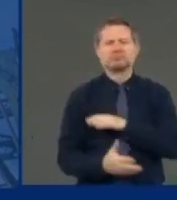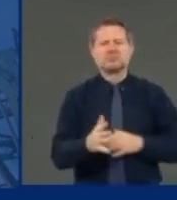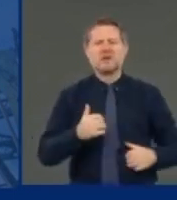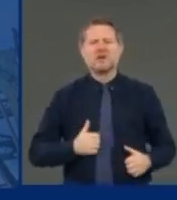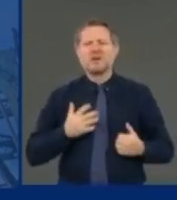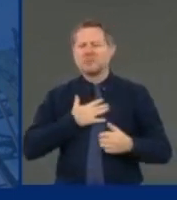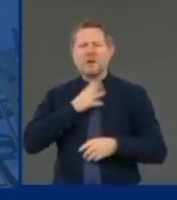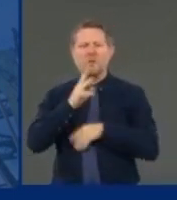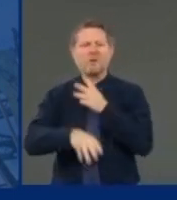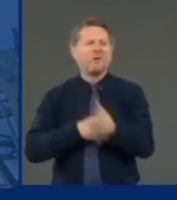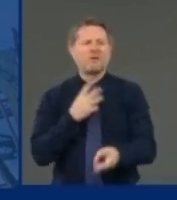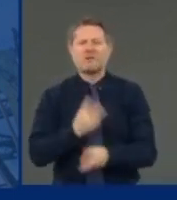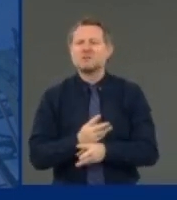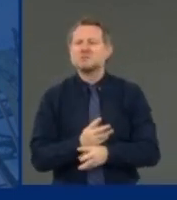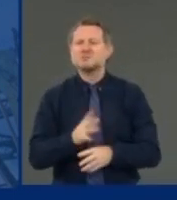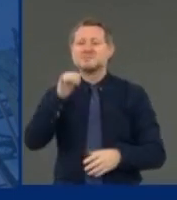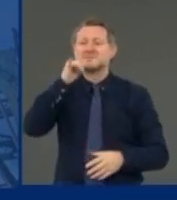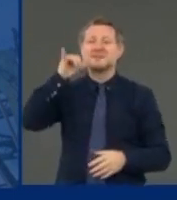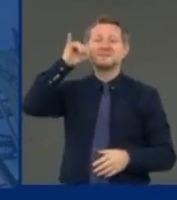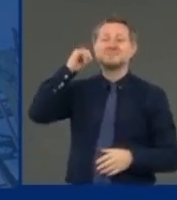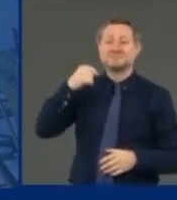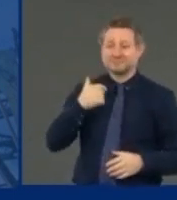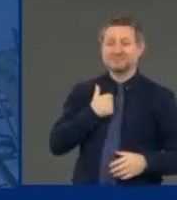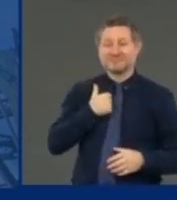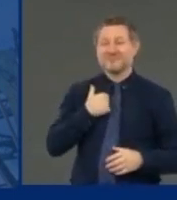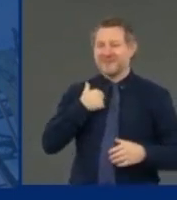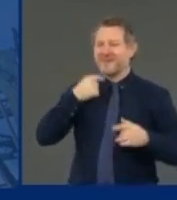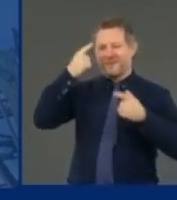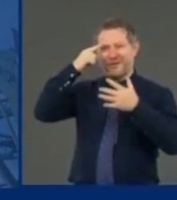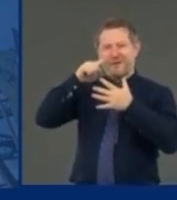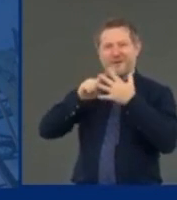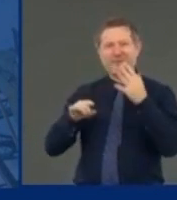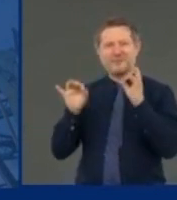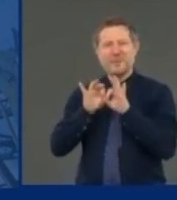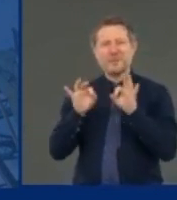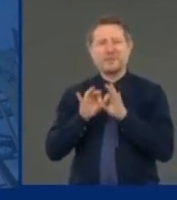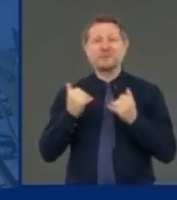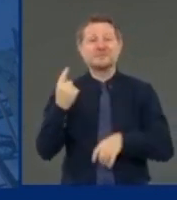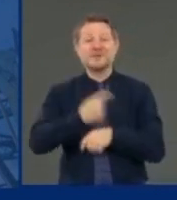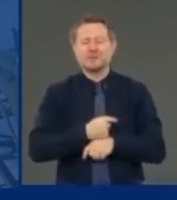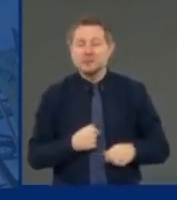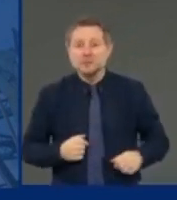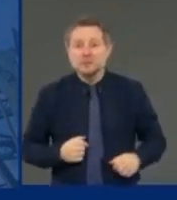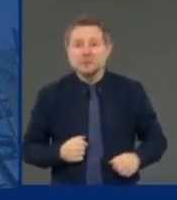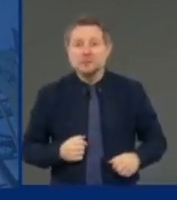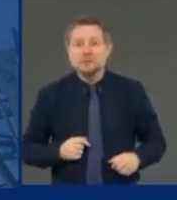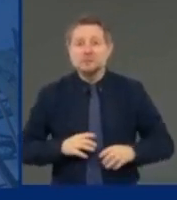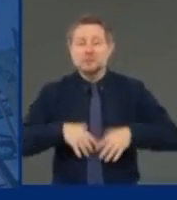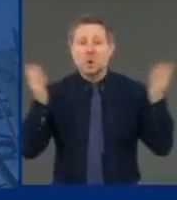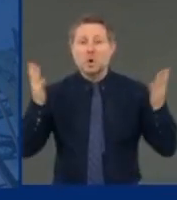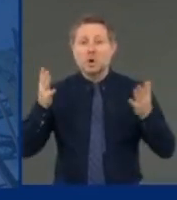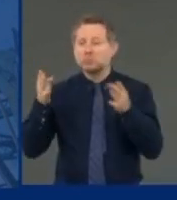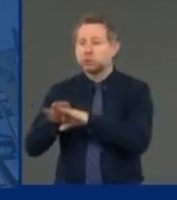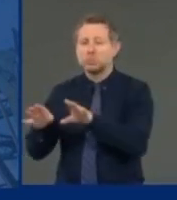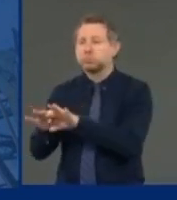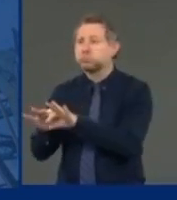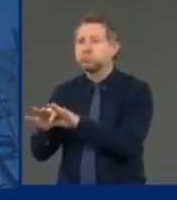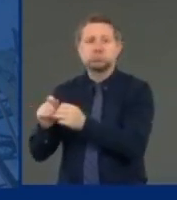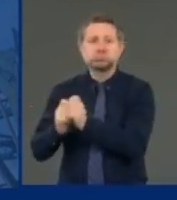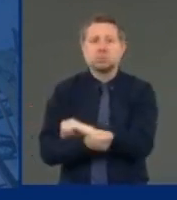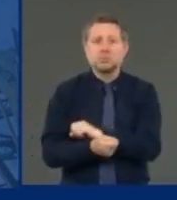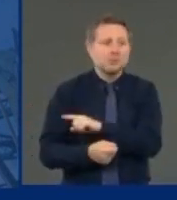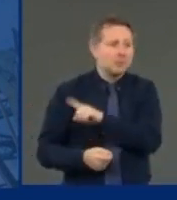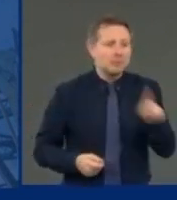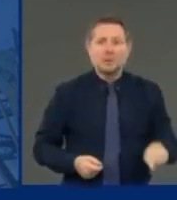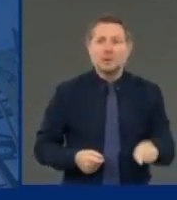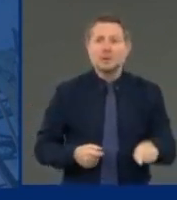was so important yesterday becomes totally unimportant. This situation, this COVID virus, has changed